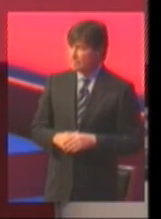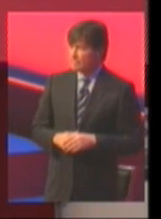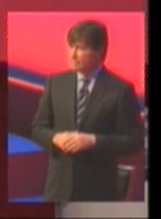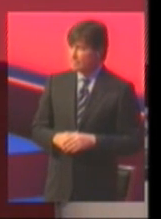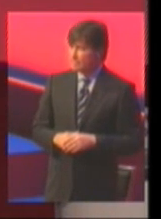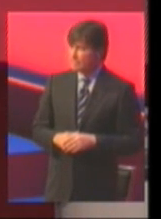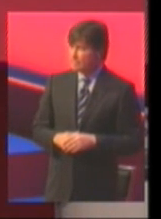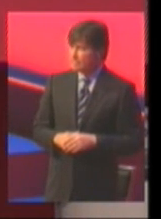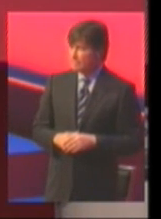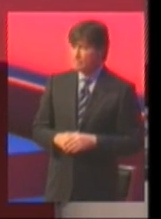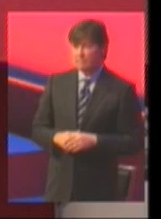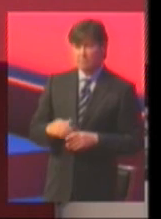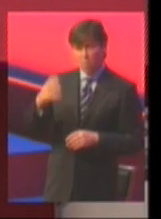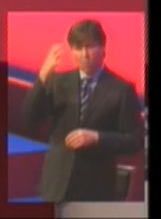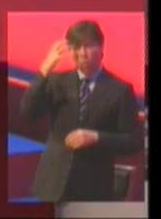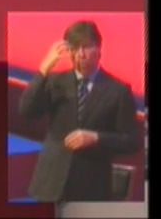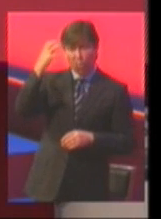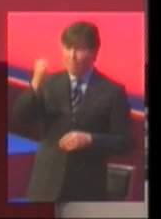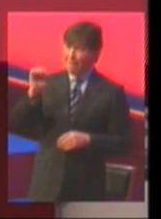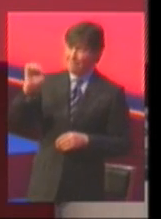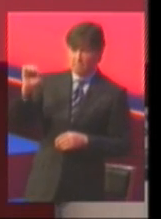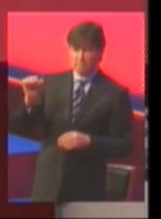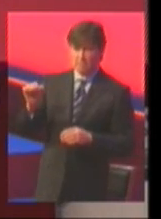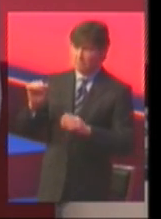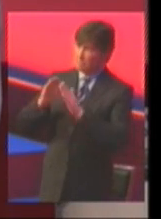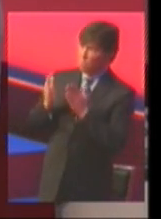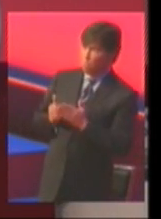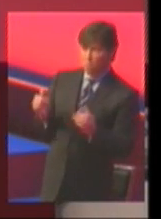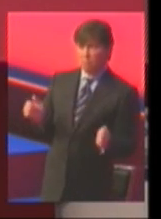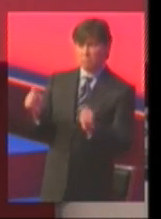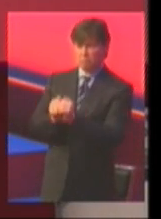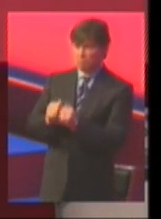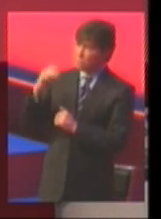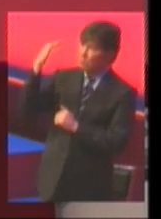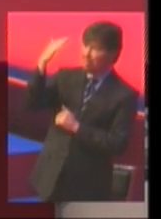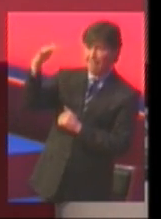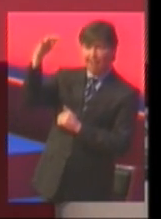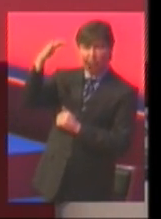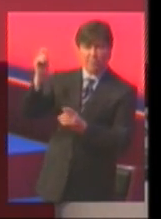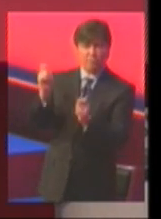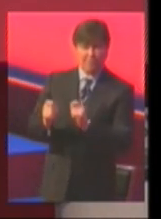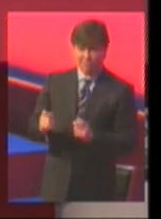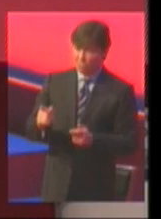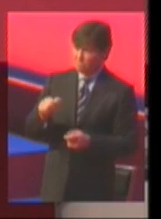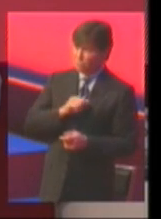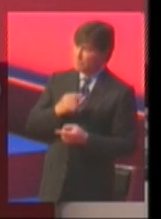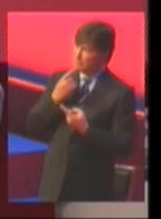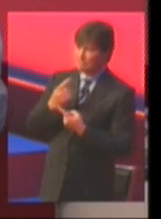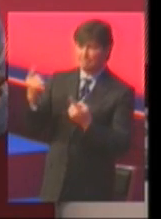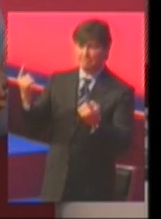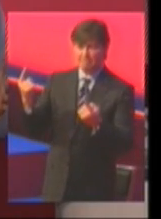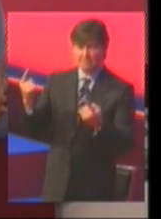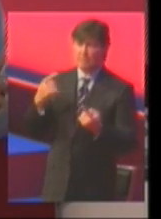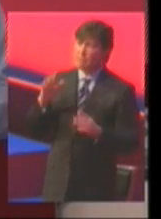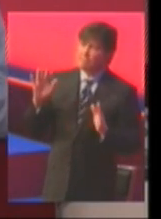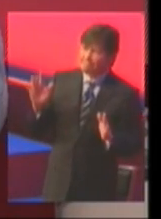Conference, the possibility of that deal in Copenhagen alone should be a sufficient answer to those cynics who say, there are no great